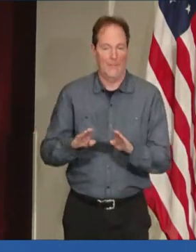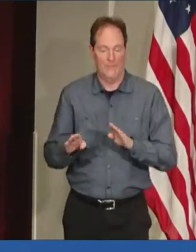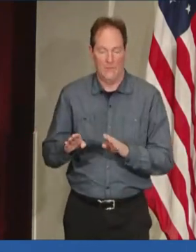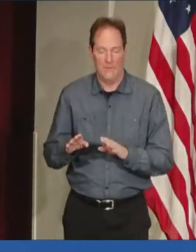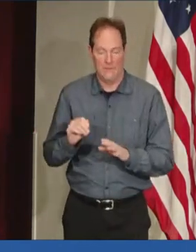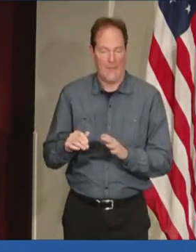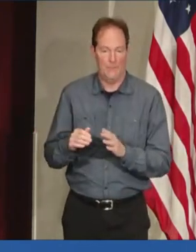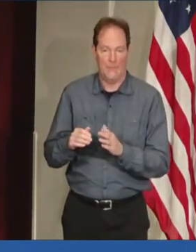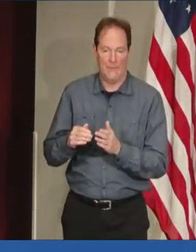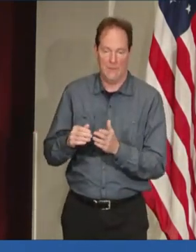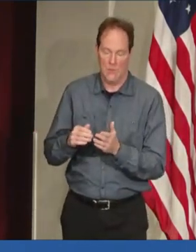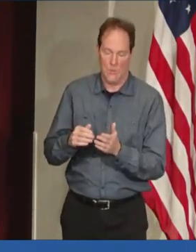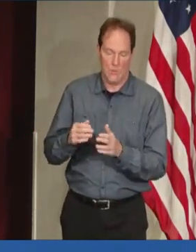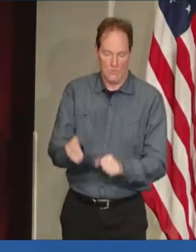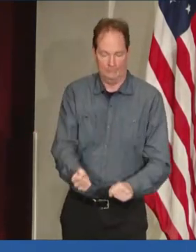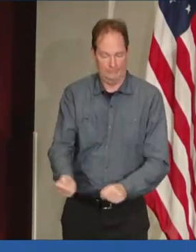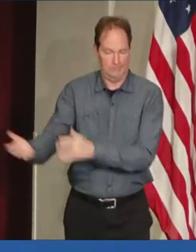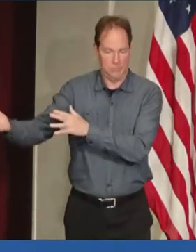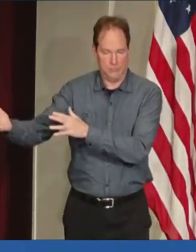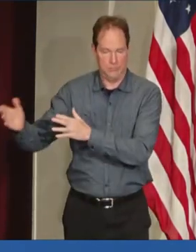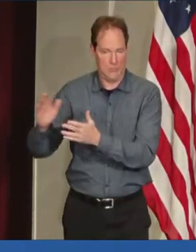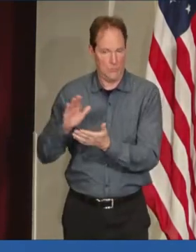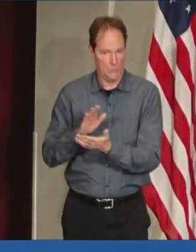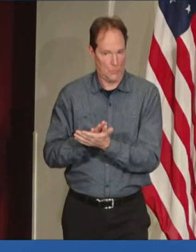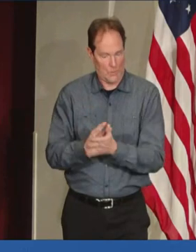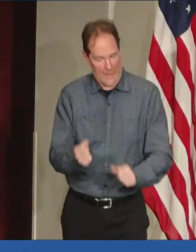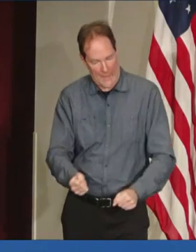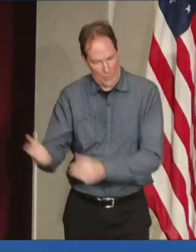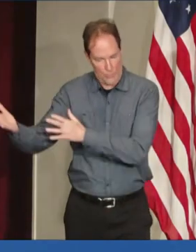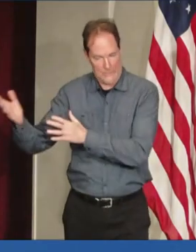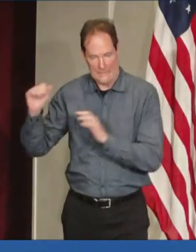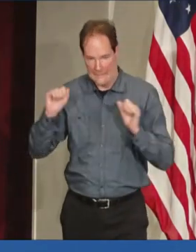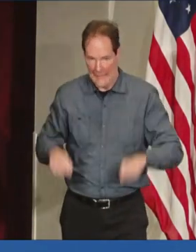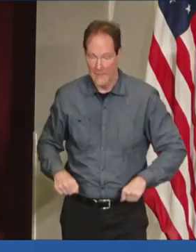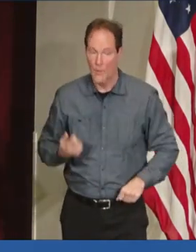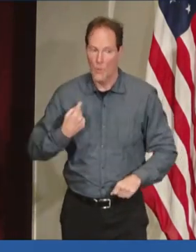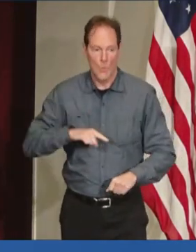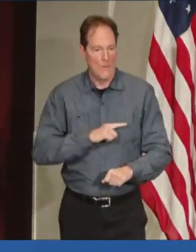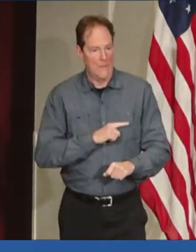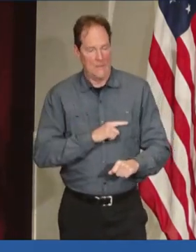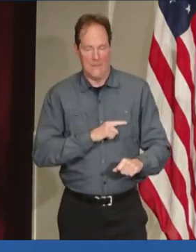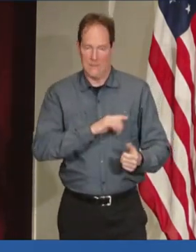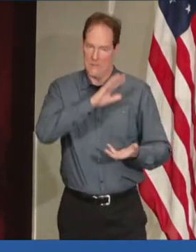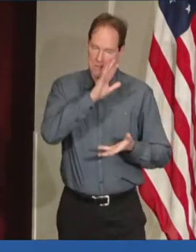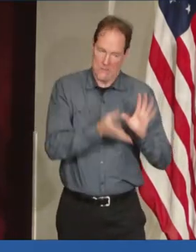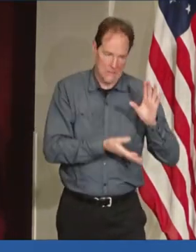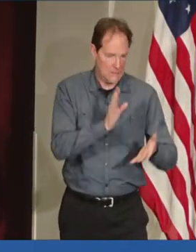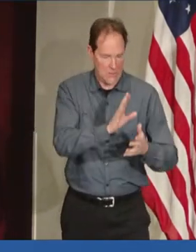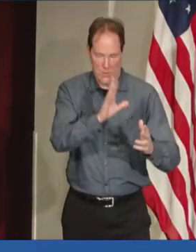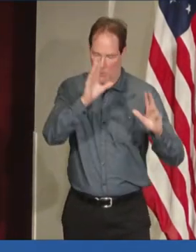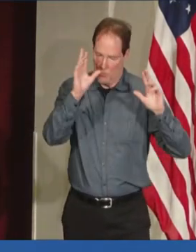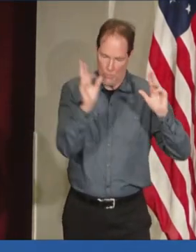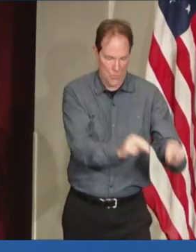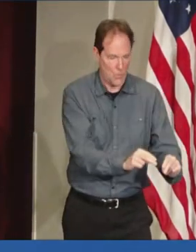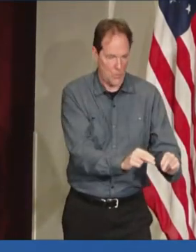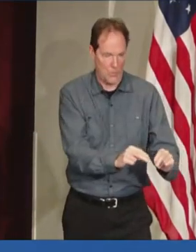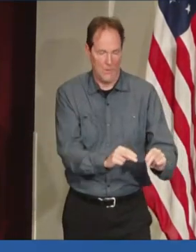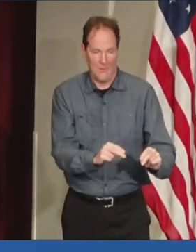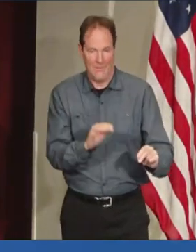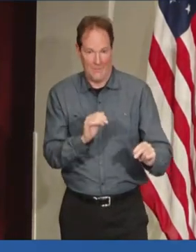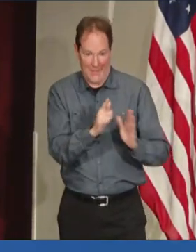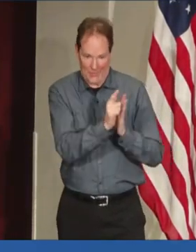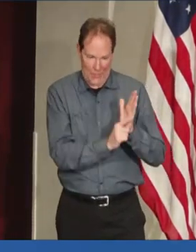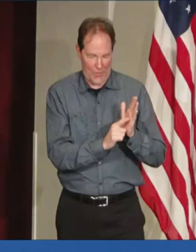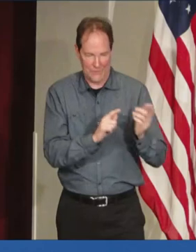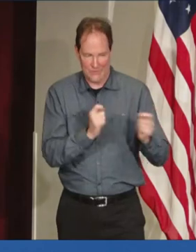to be expelled from school. And we really were working hard against allowing the law to be changed